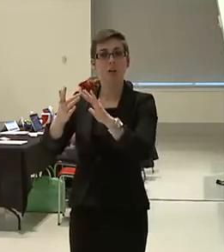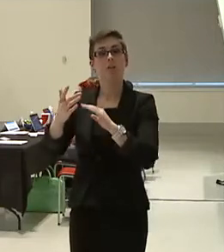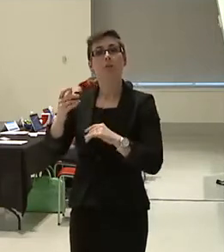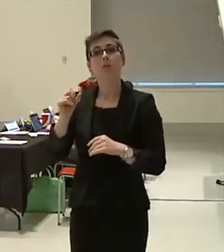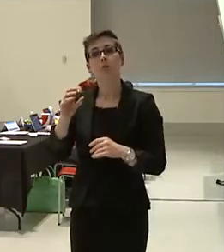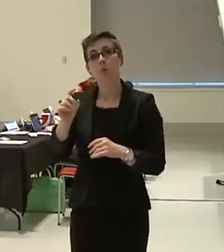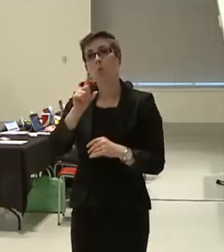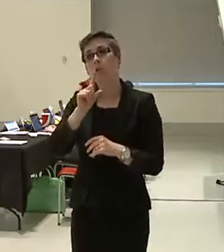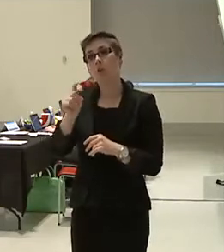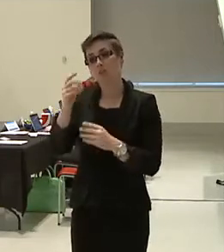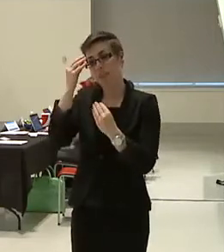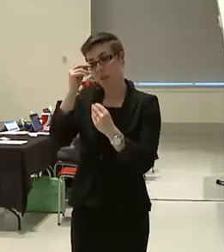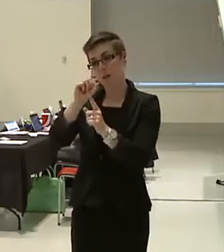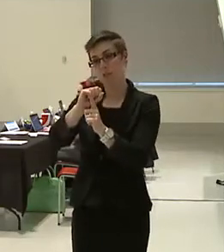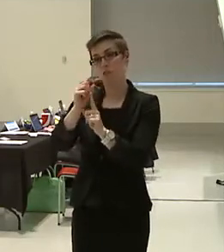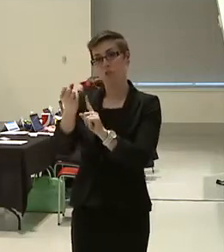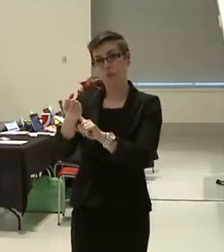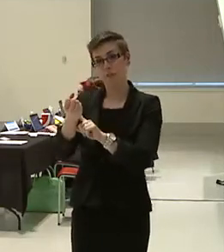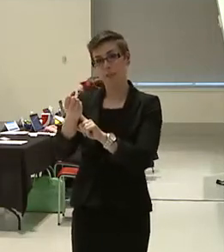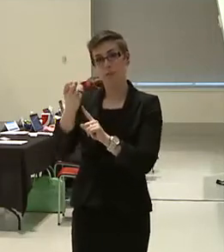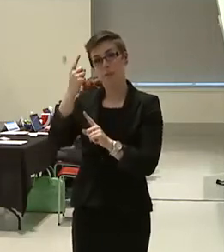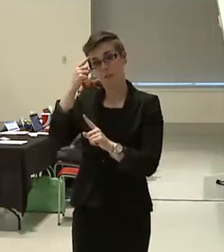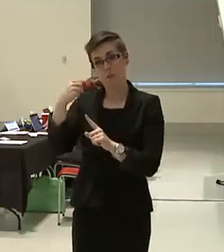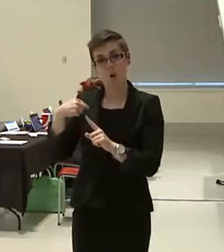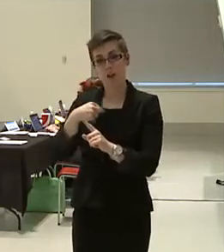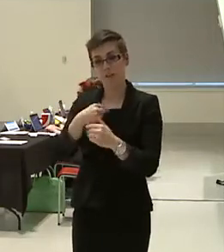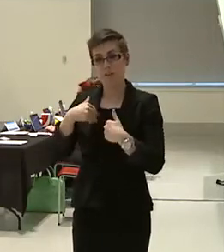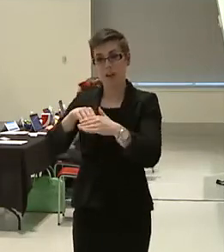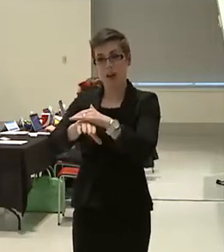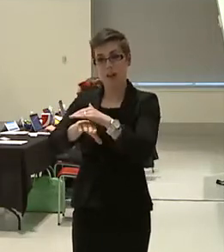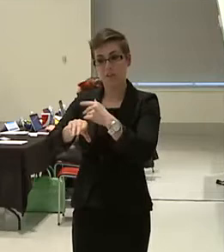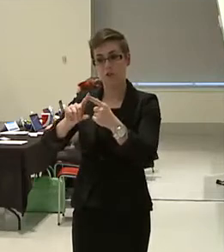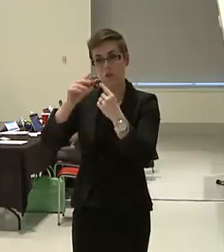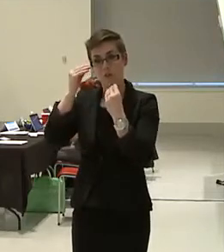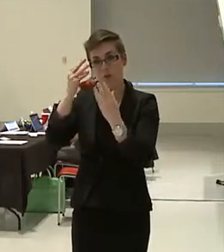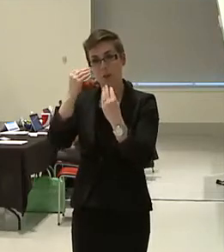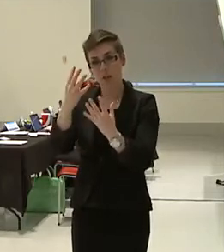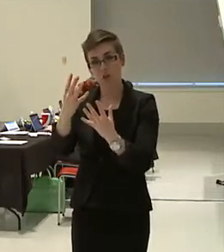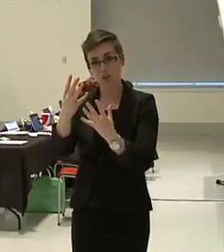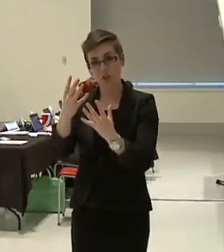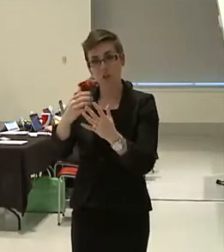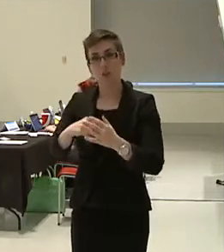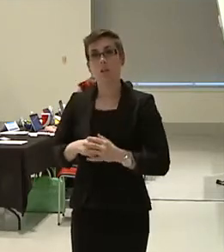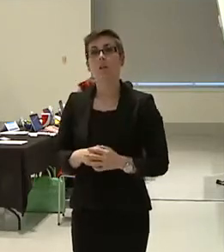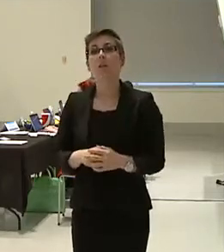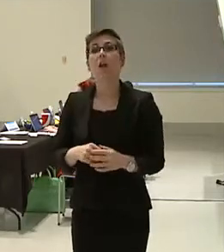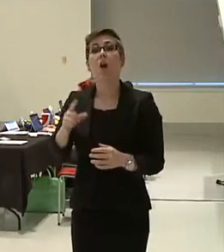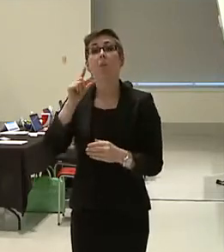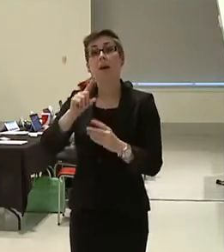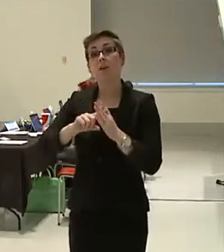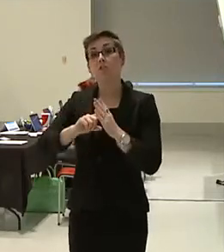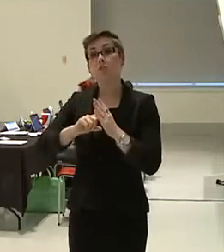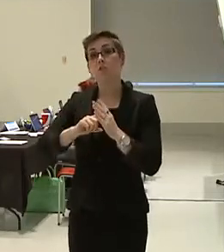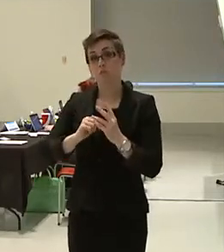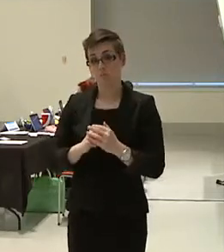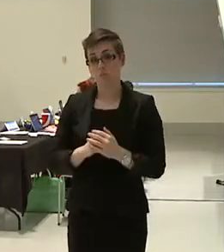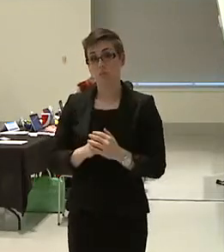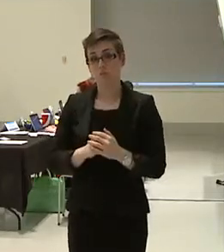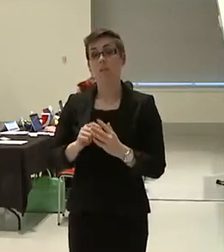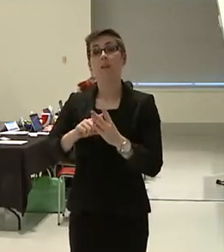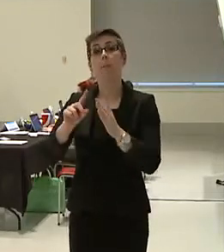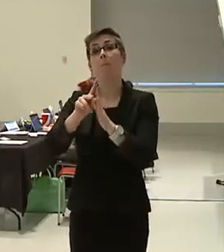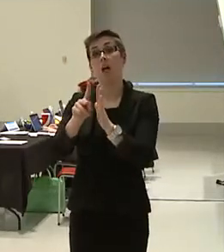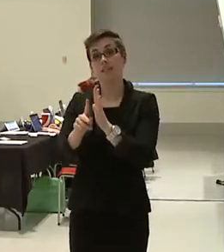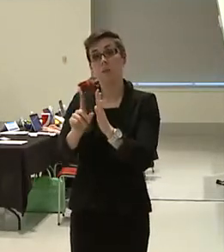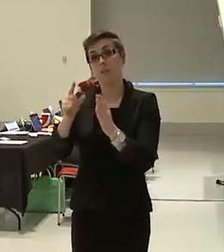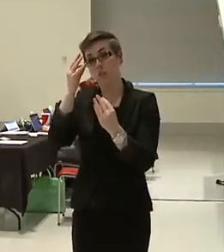circumstances around the presumption of access to my information. And that's actually a debate that isn't really being had. And by starting to actually look at policies to how we